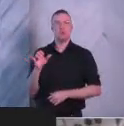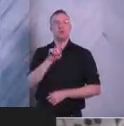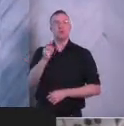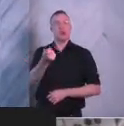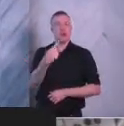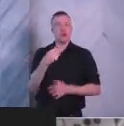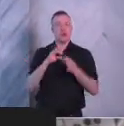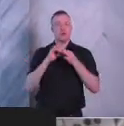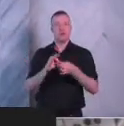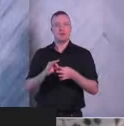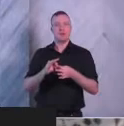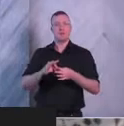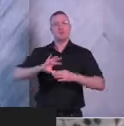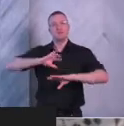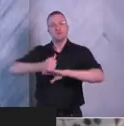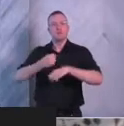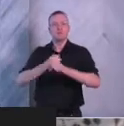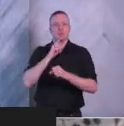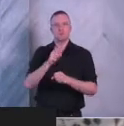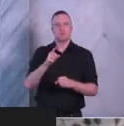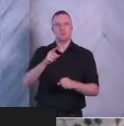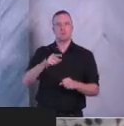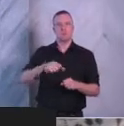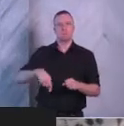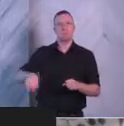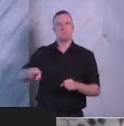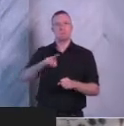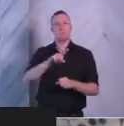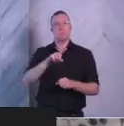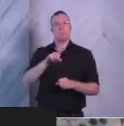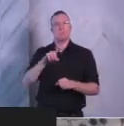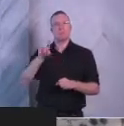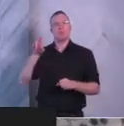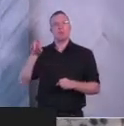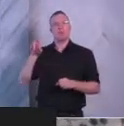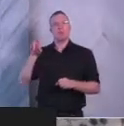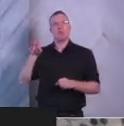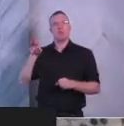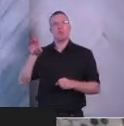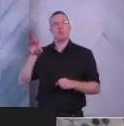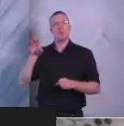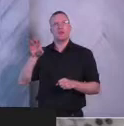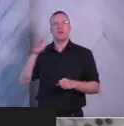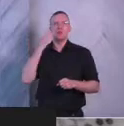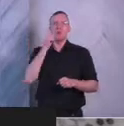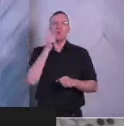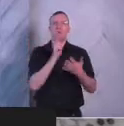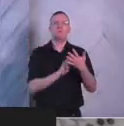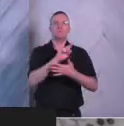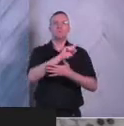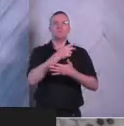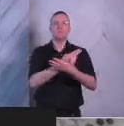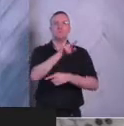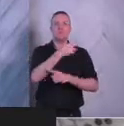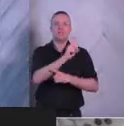ensuring that they are PhDs that we train in Canada that are allowed to